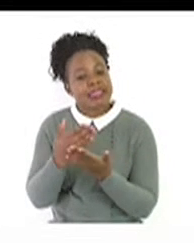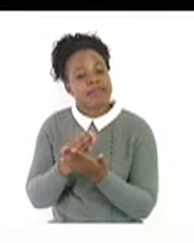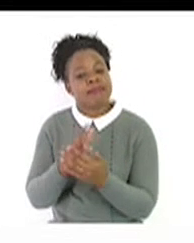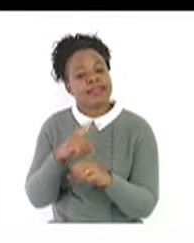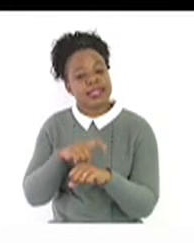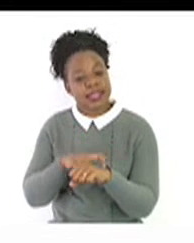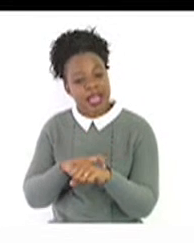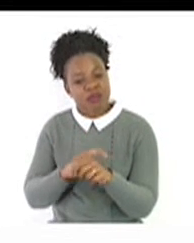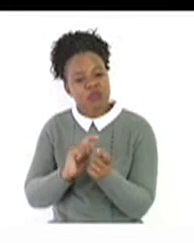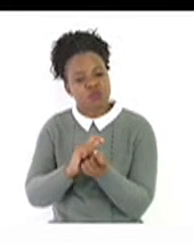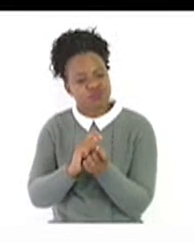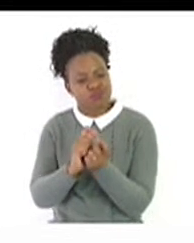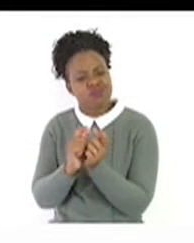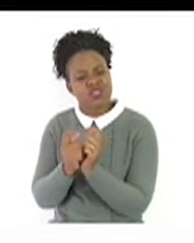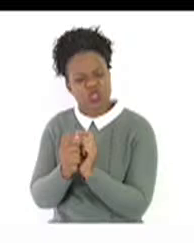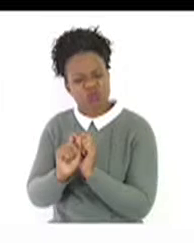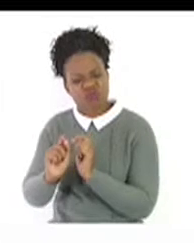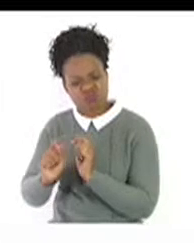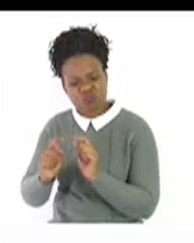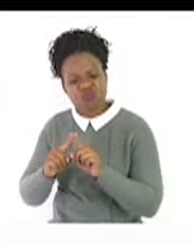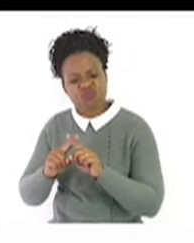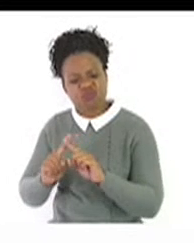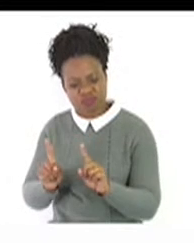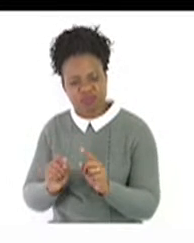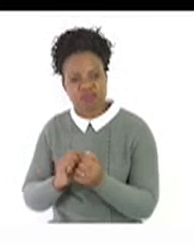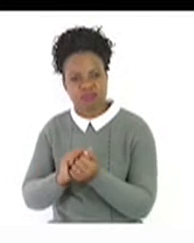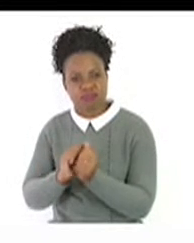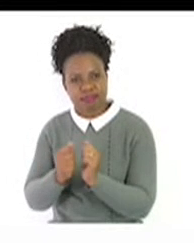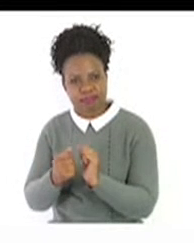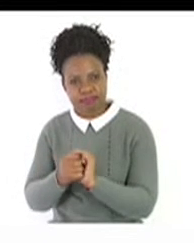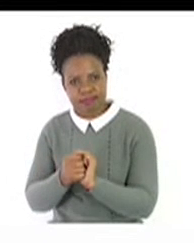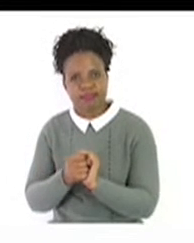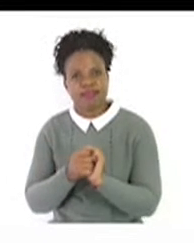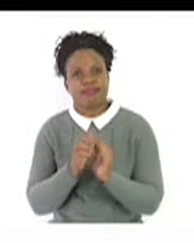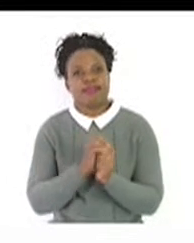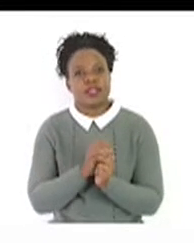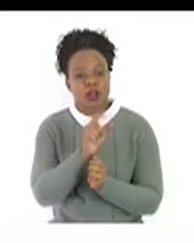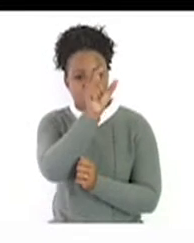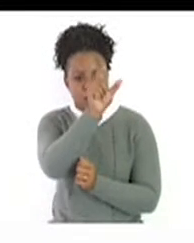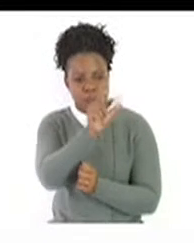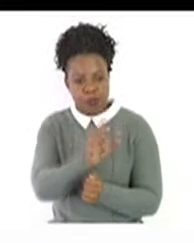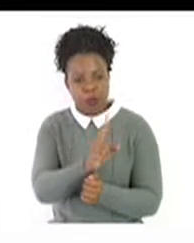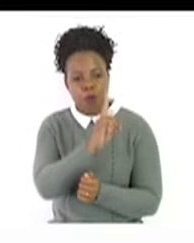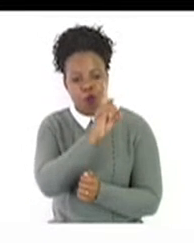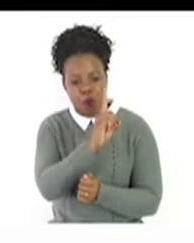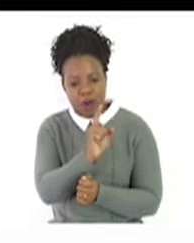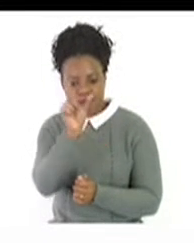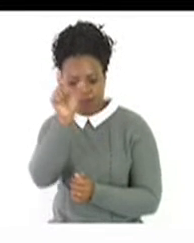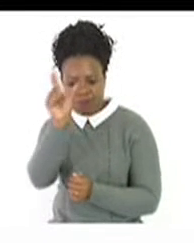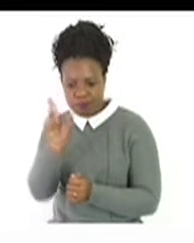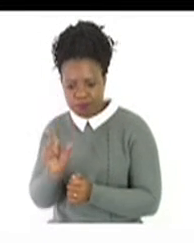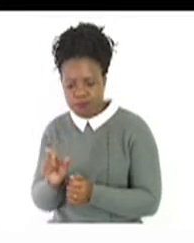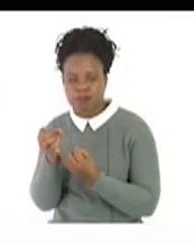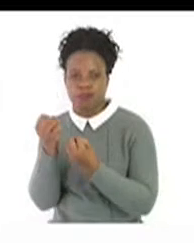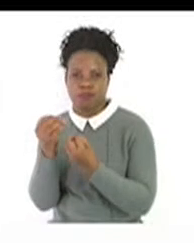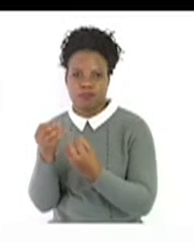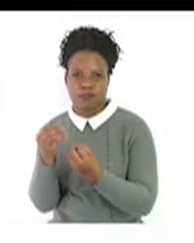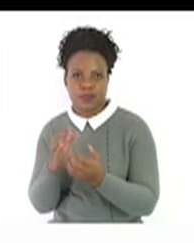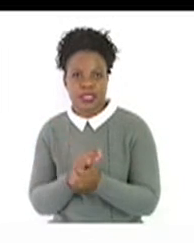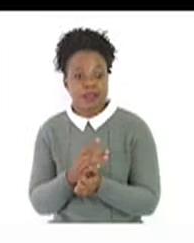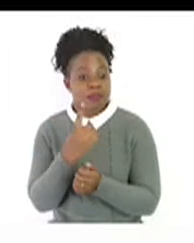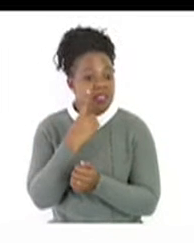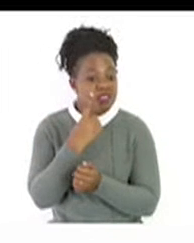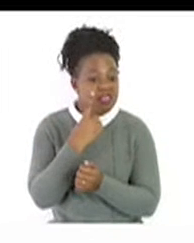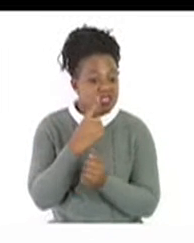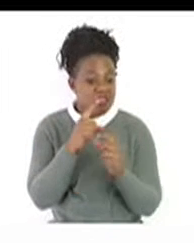word stays the same. So, fill in the plural form of each of these pictures using the